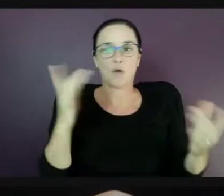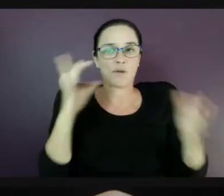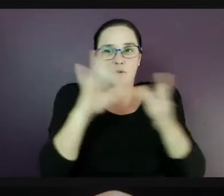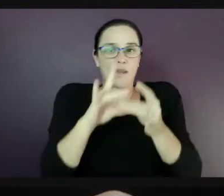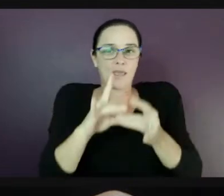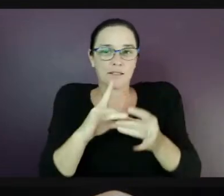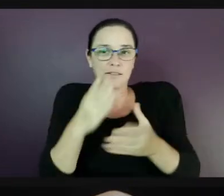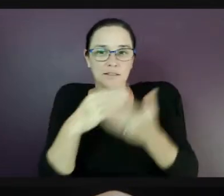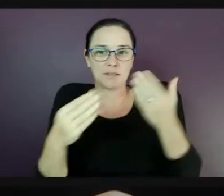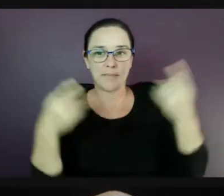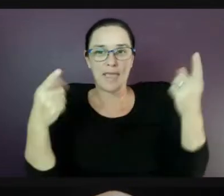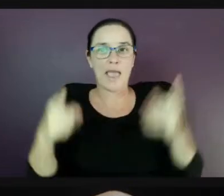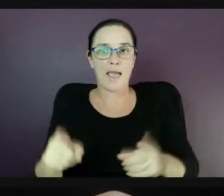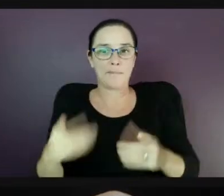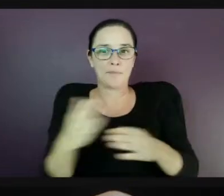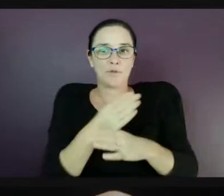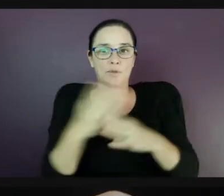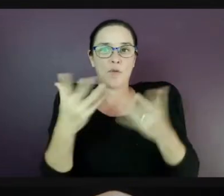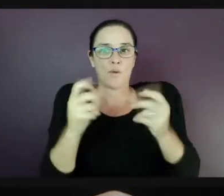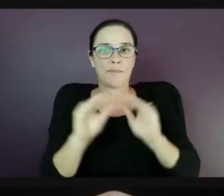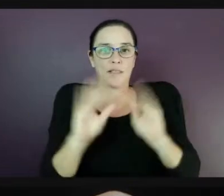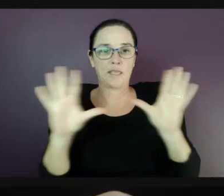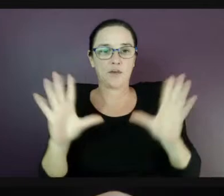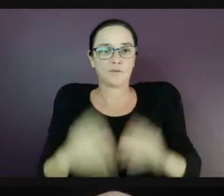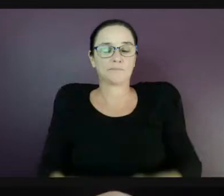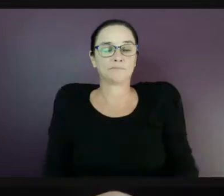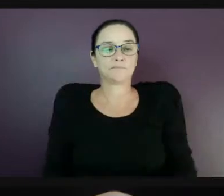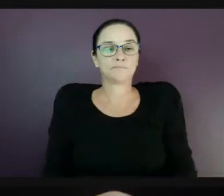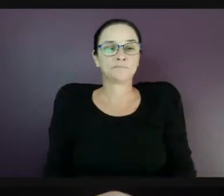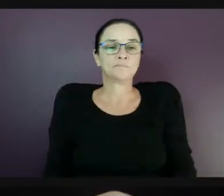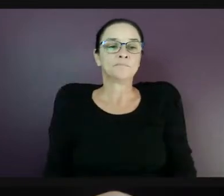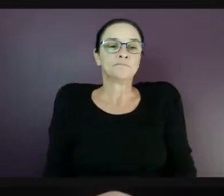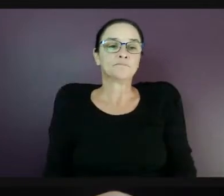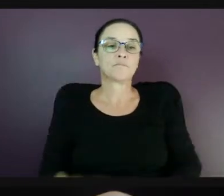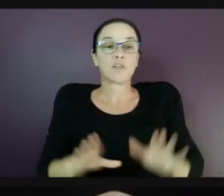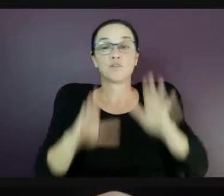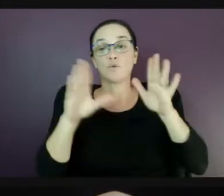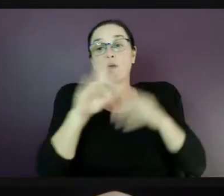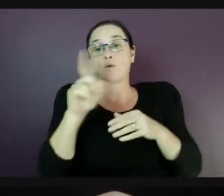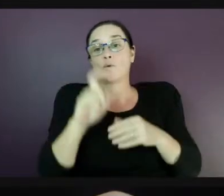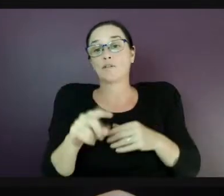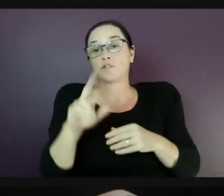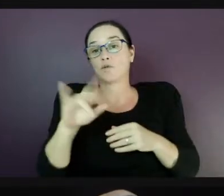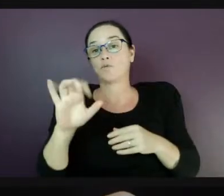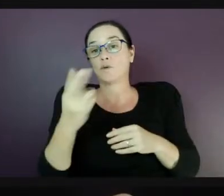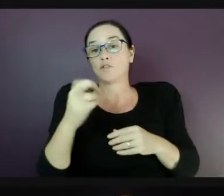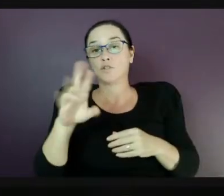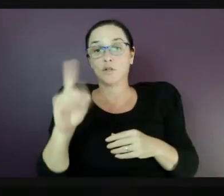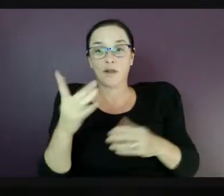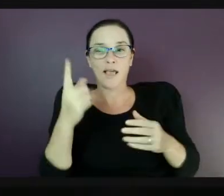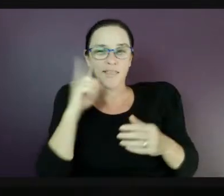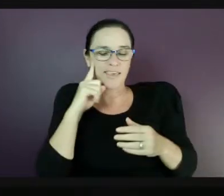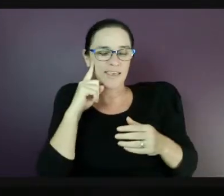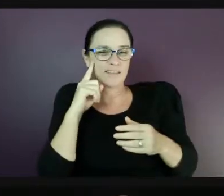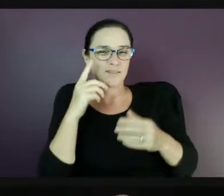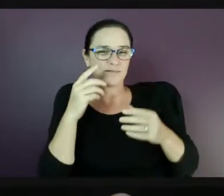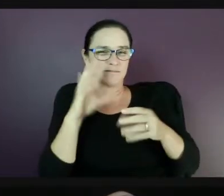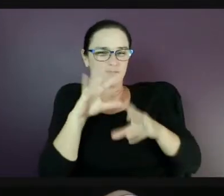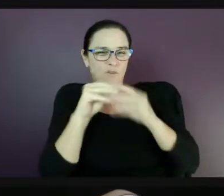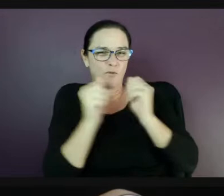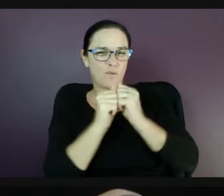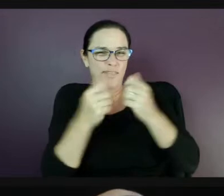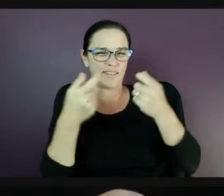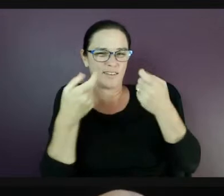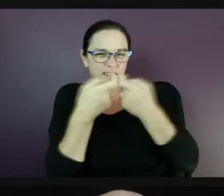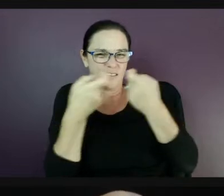that happened in between. So it's a great question, Richard. I think it's more so something with the electronics of the instrument. And